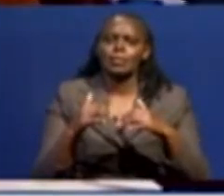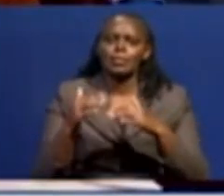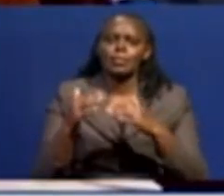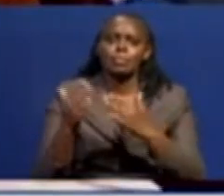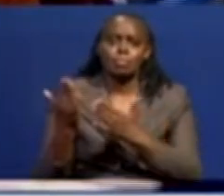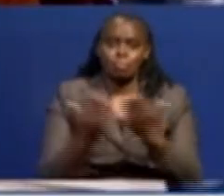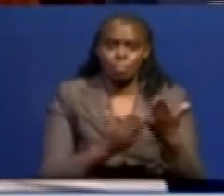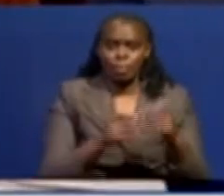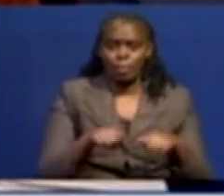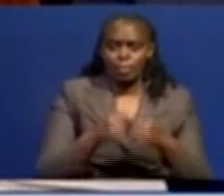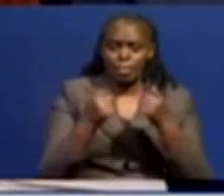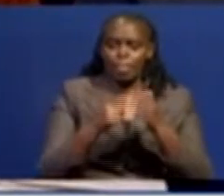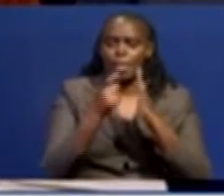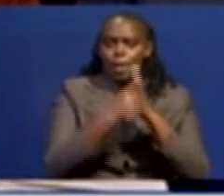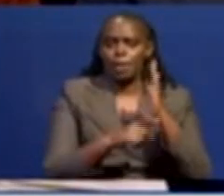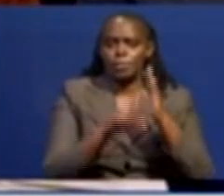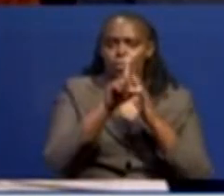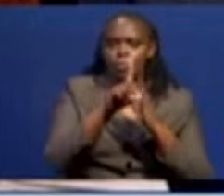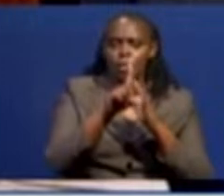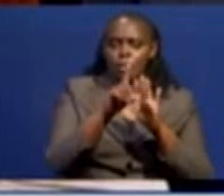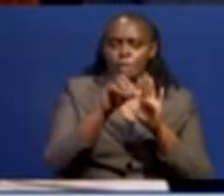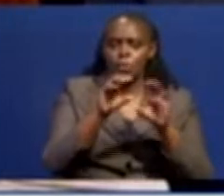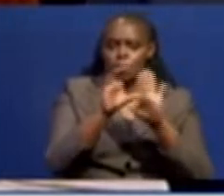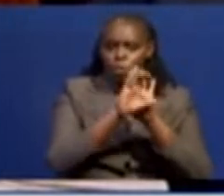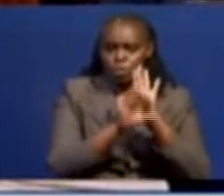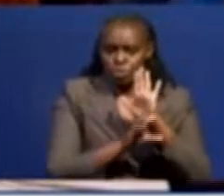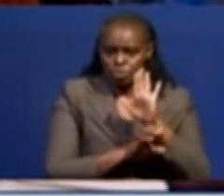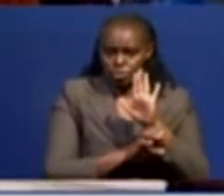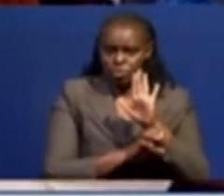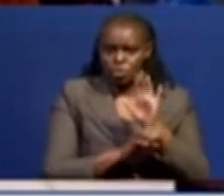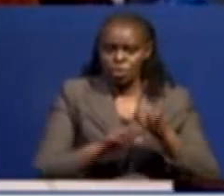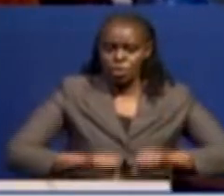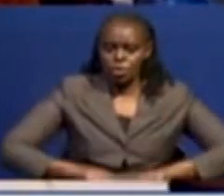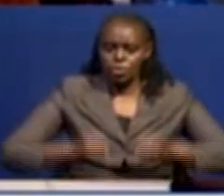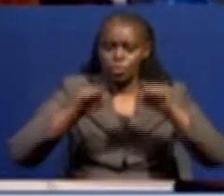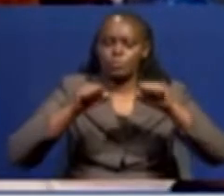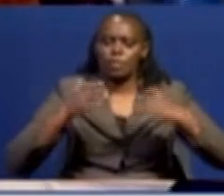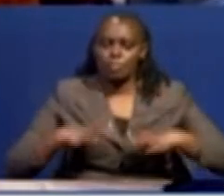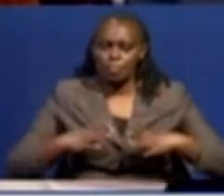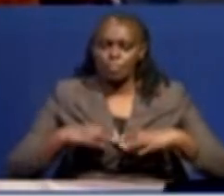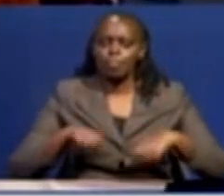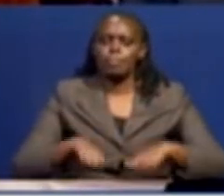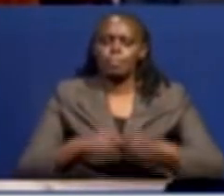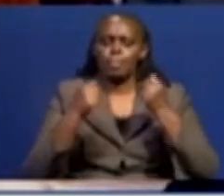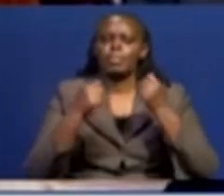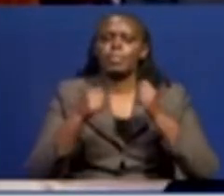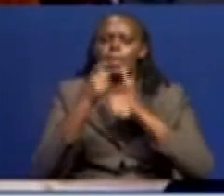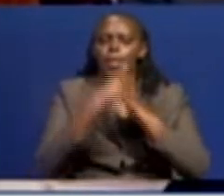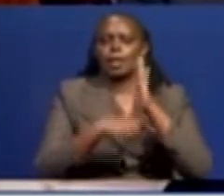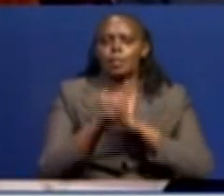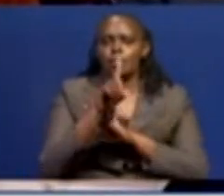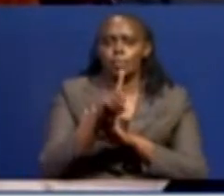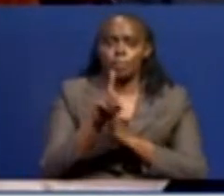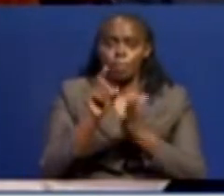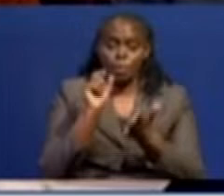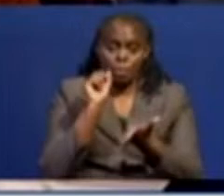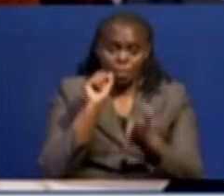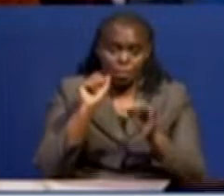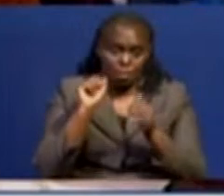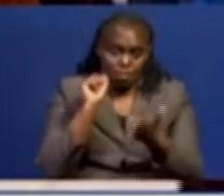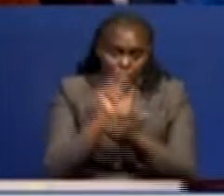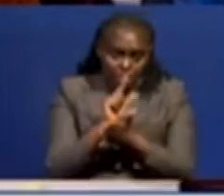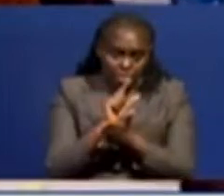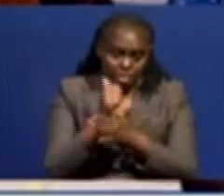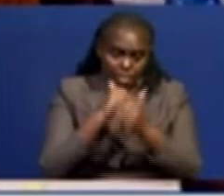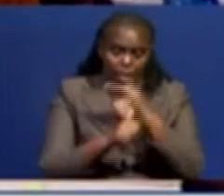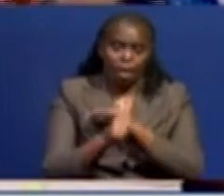it therefore equally amount to violating Article 1 of the Constitution on the sovereignty of the people? Yes. Is that an